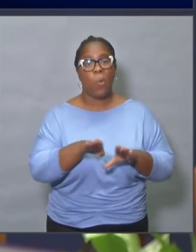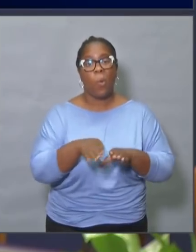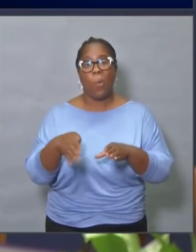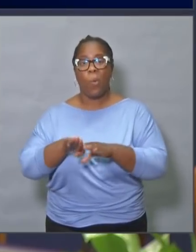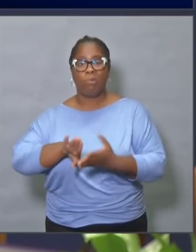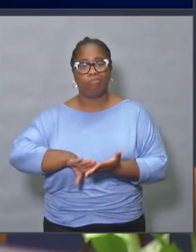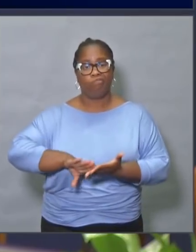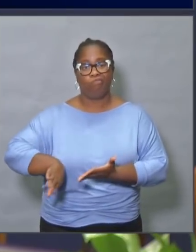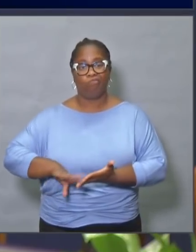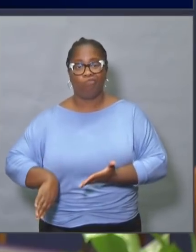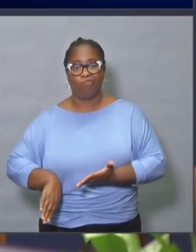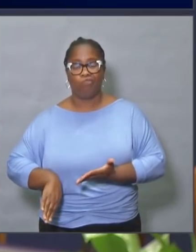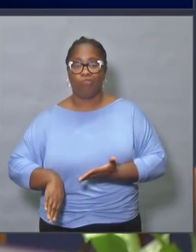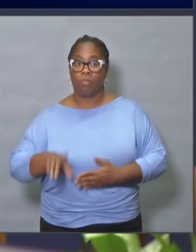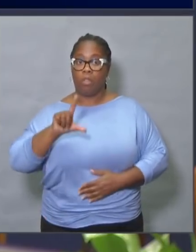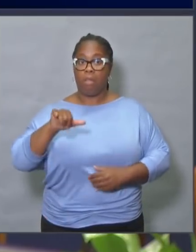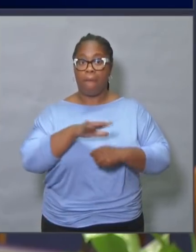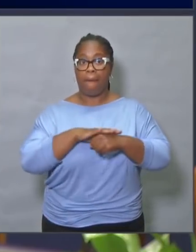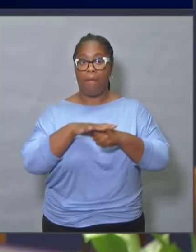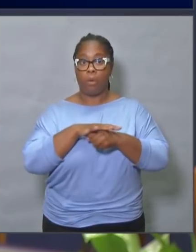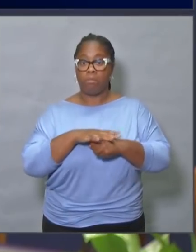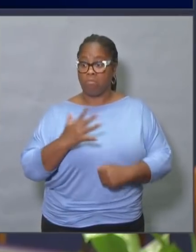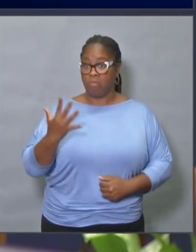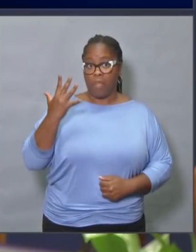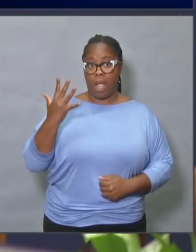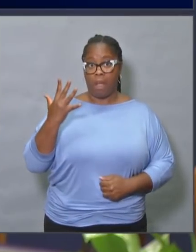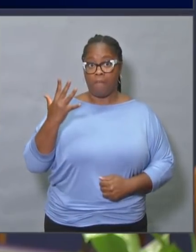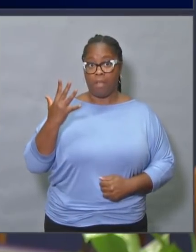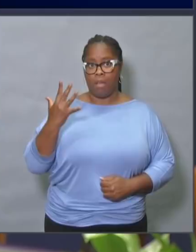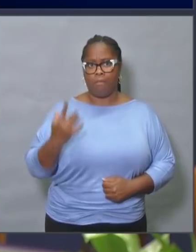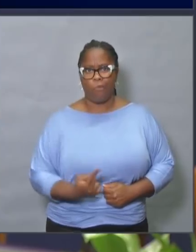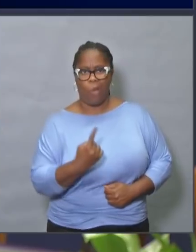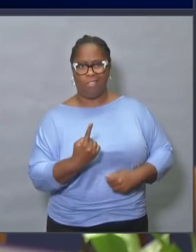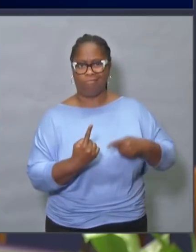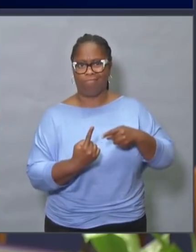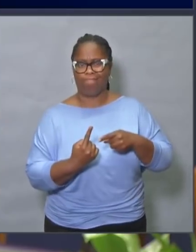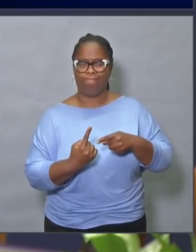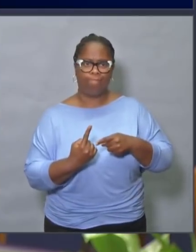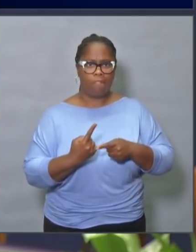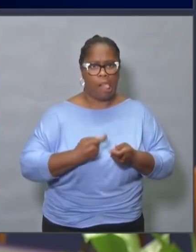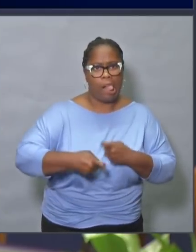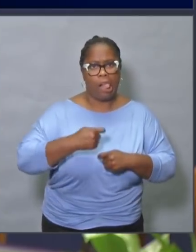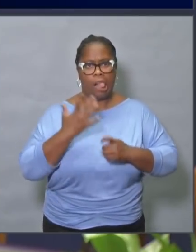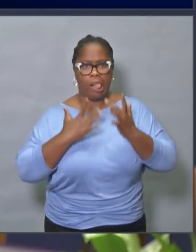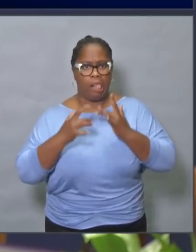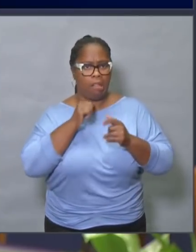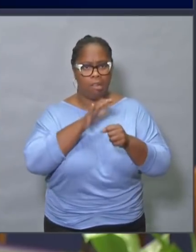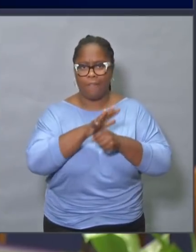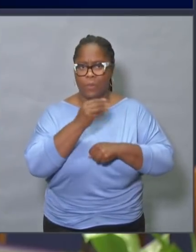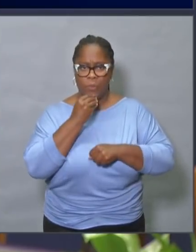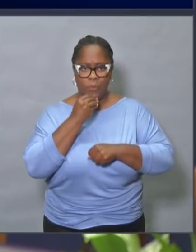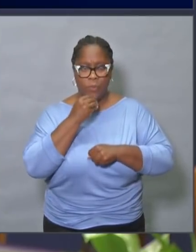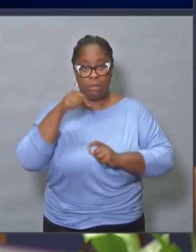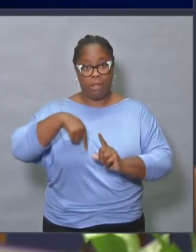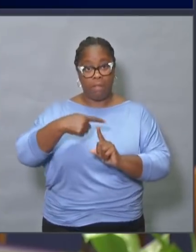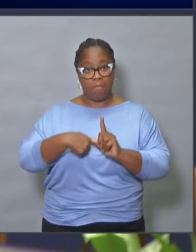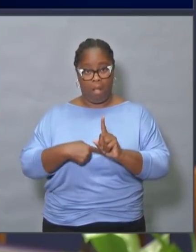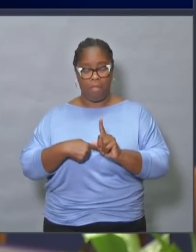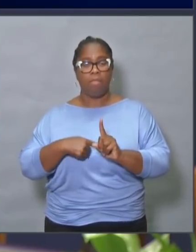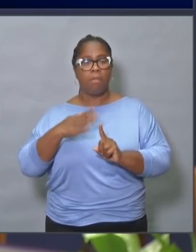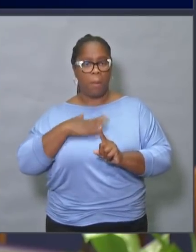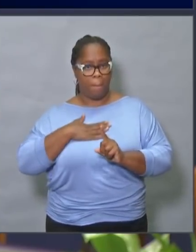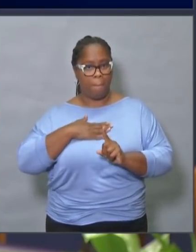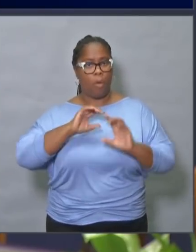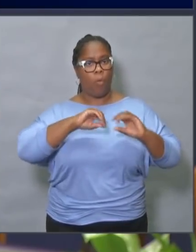County, 1 in 5 residents is food insecure. Earlier this month, my office partnered with the LA Regional Food